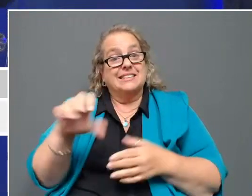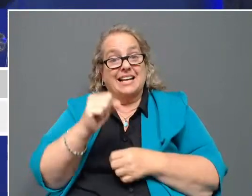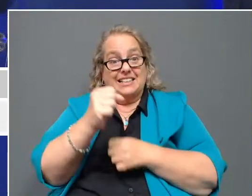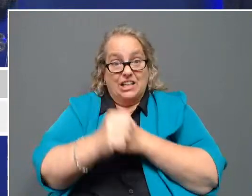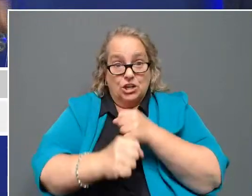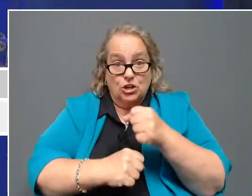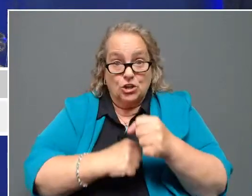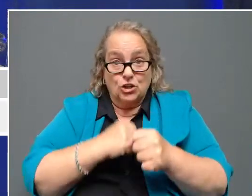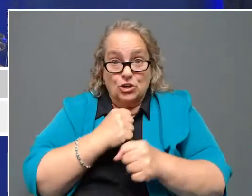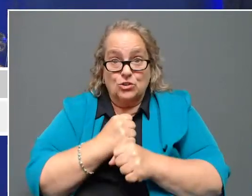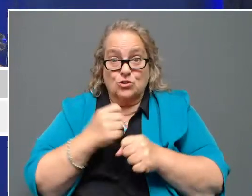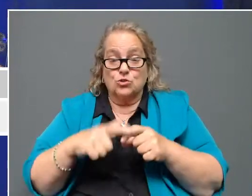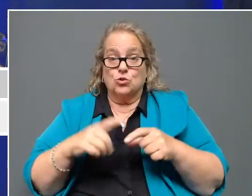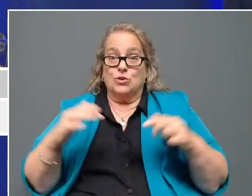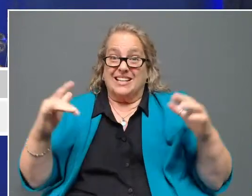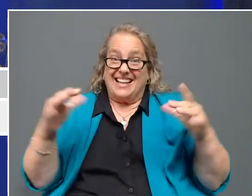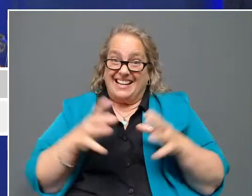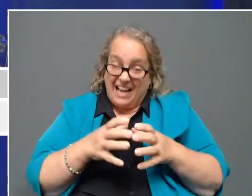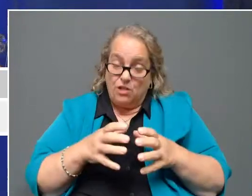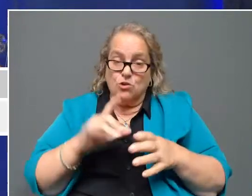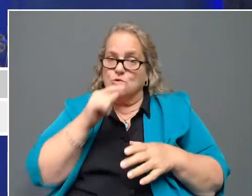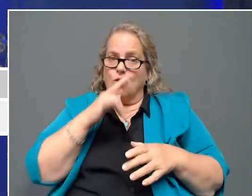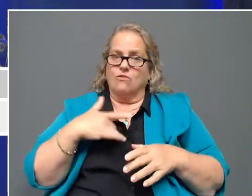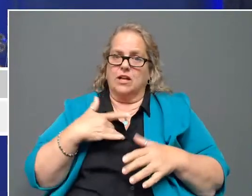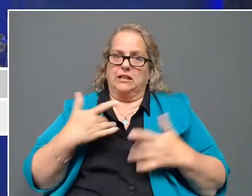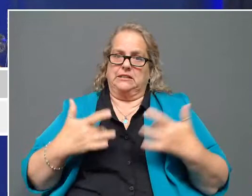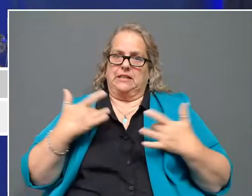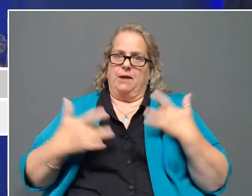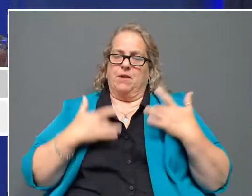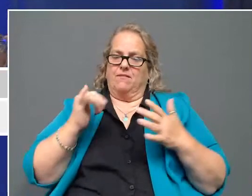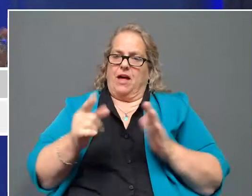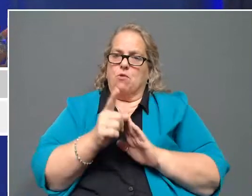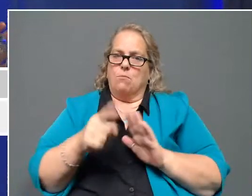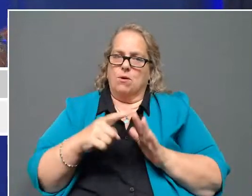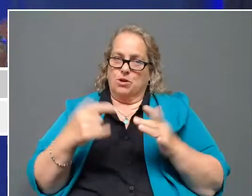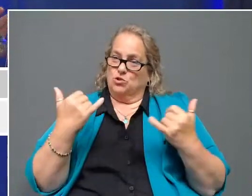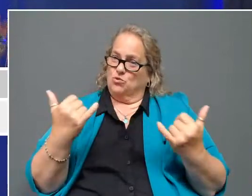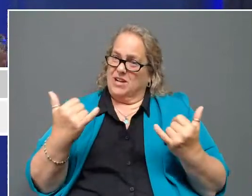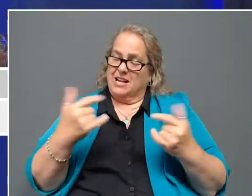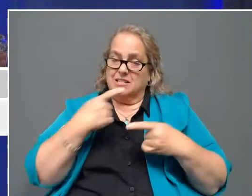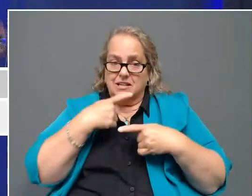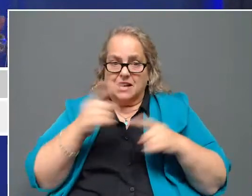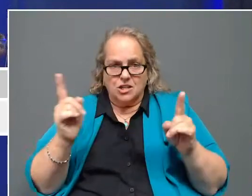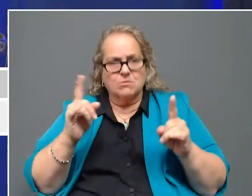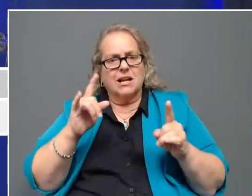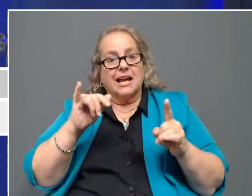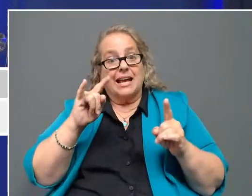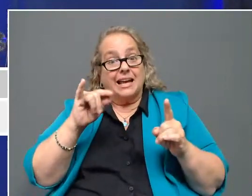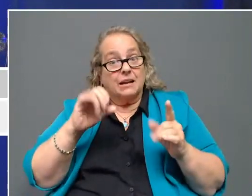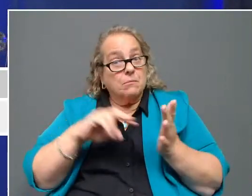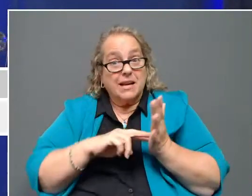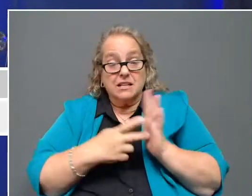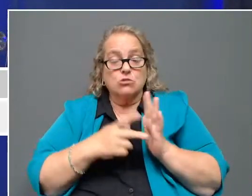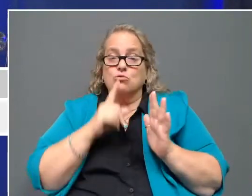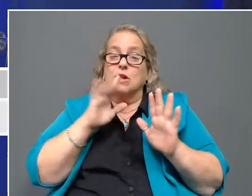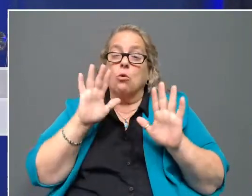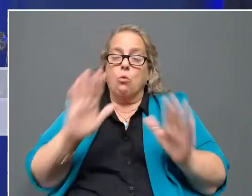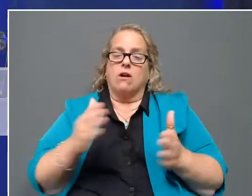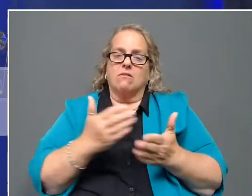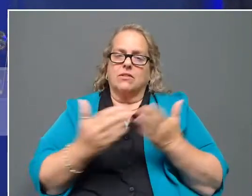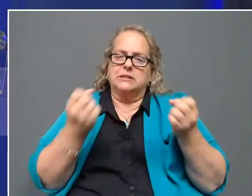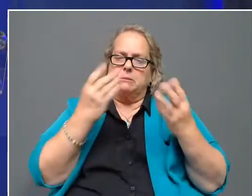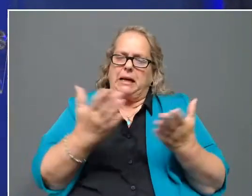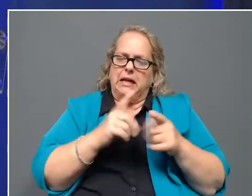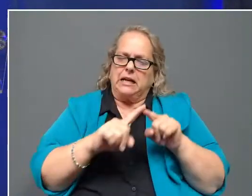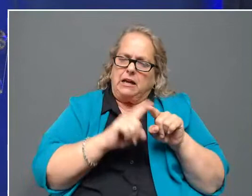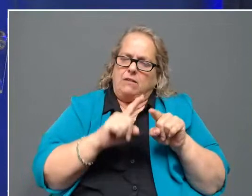of the moment. But, you know, today's announcement really is the culmination of so many wonderful things coming together. So I just want to say